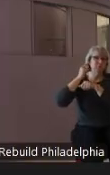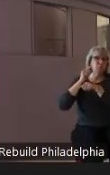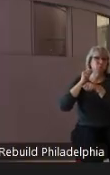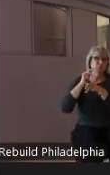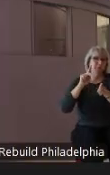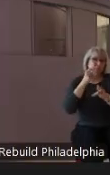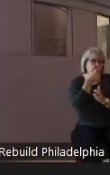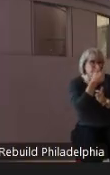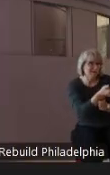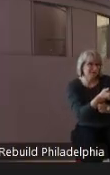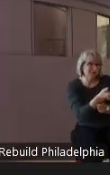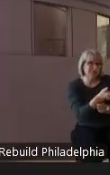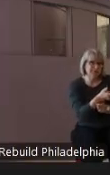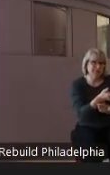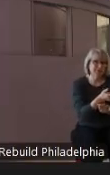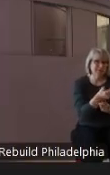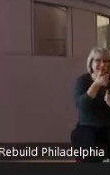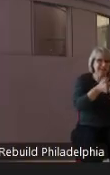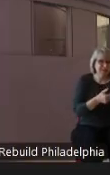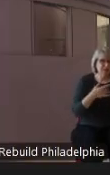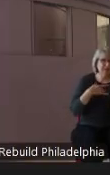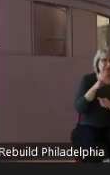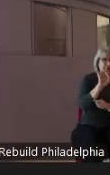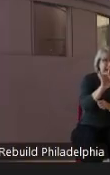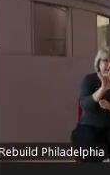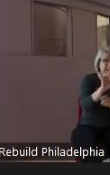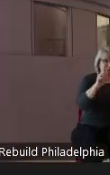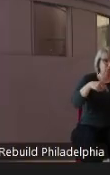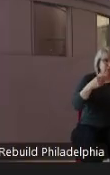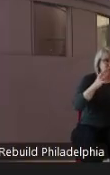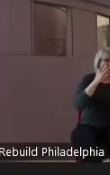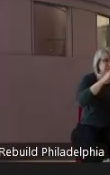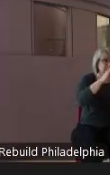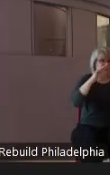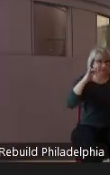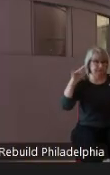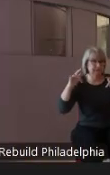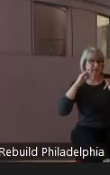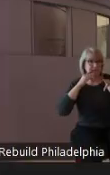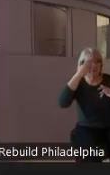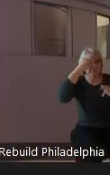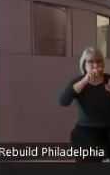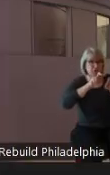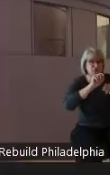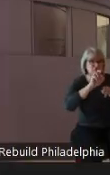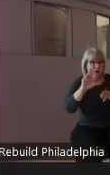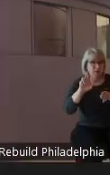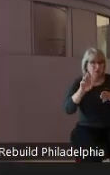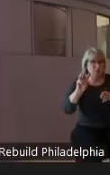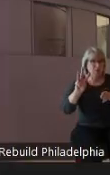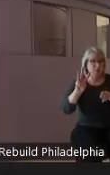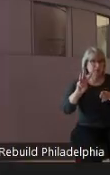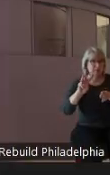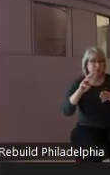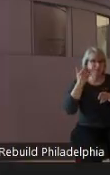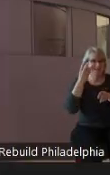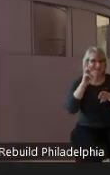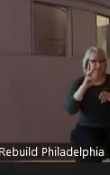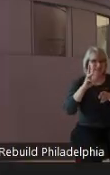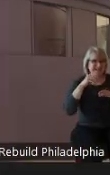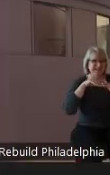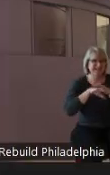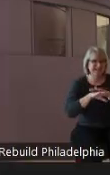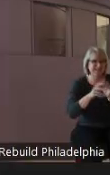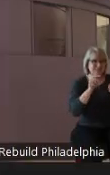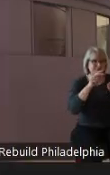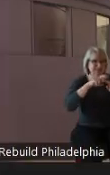Each bleacher will accommodate 8 wheelchair spaces along the front row for a total of 16 accessible seat